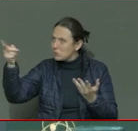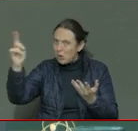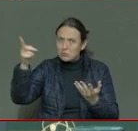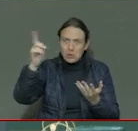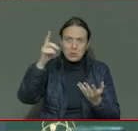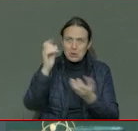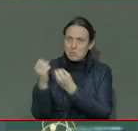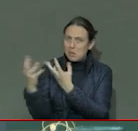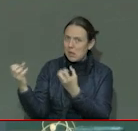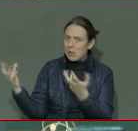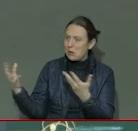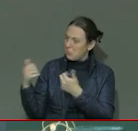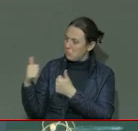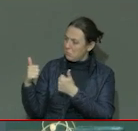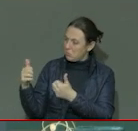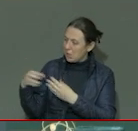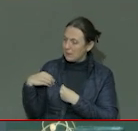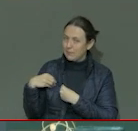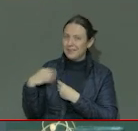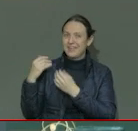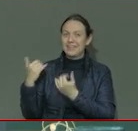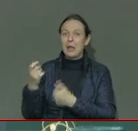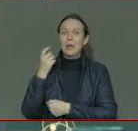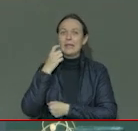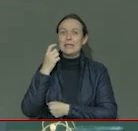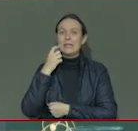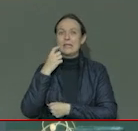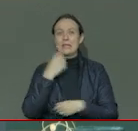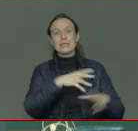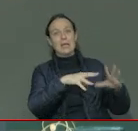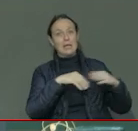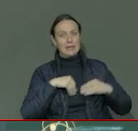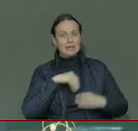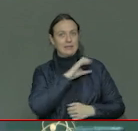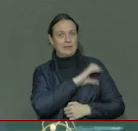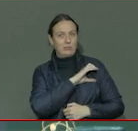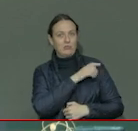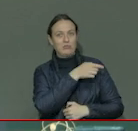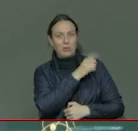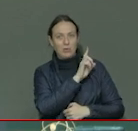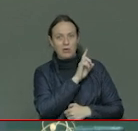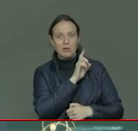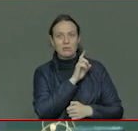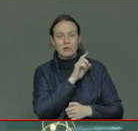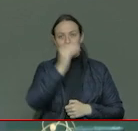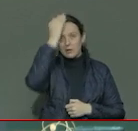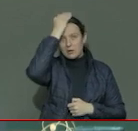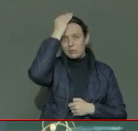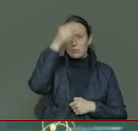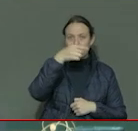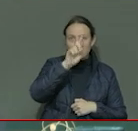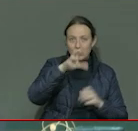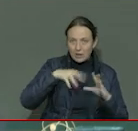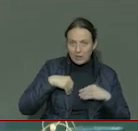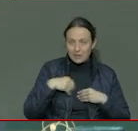more likely that you could just accept the Christian God as just another one of your gods, and then the Muslim God as another one?